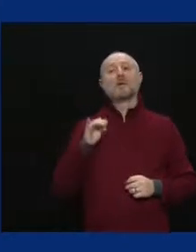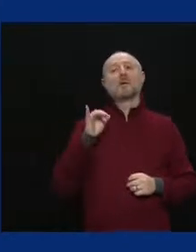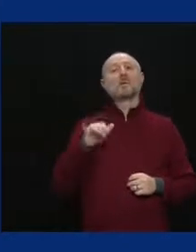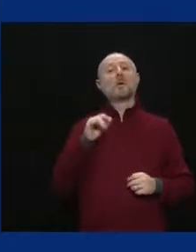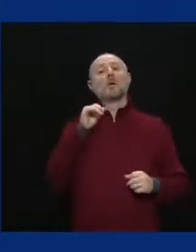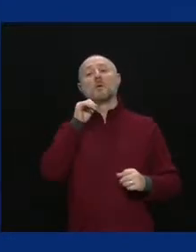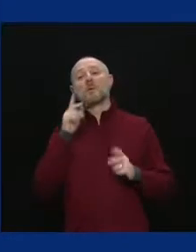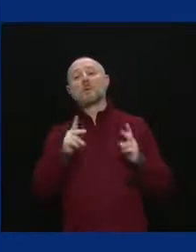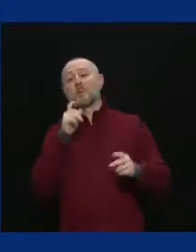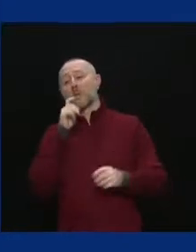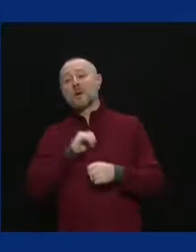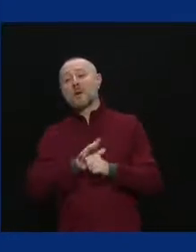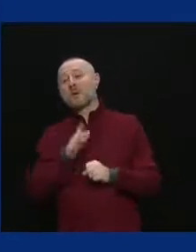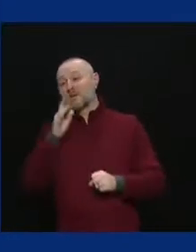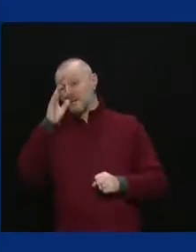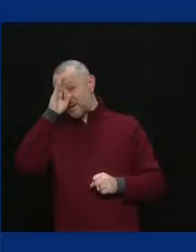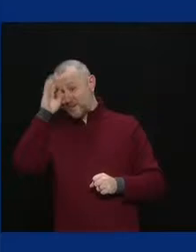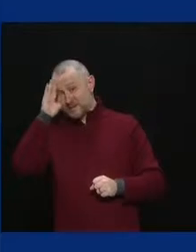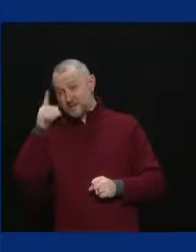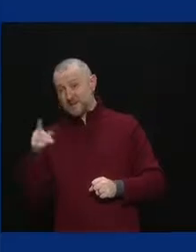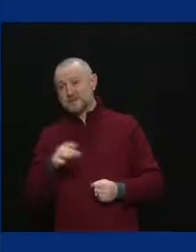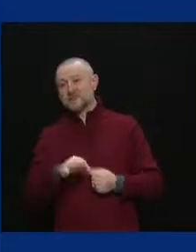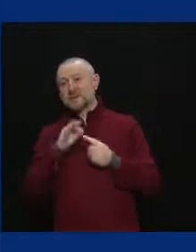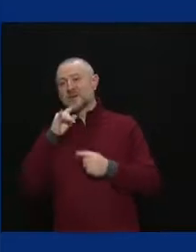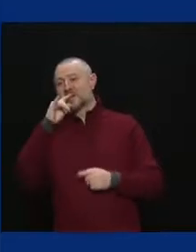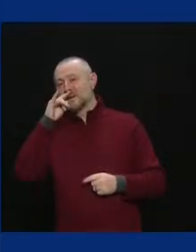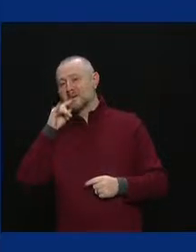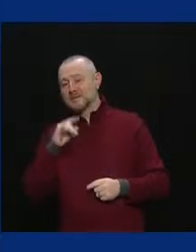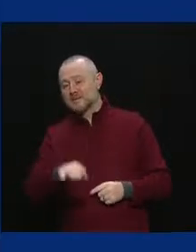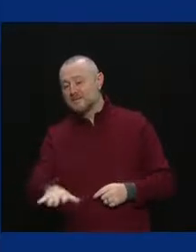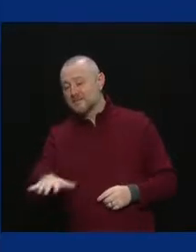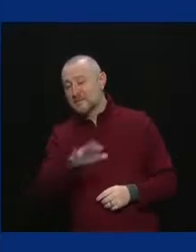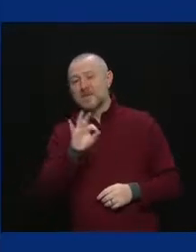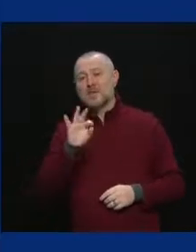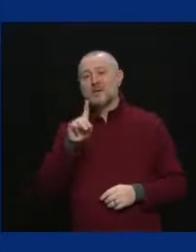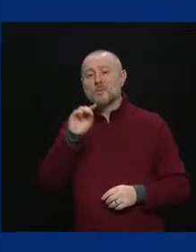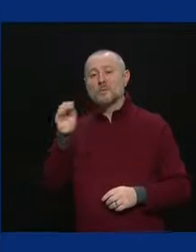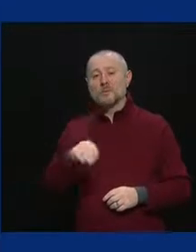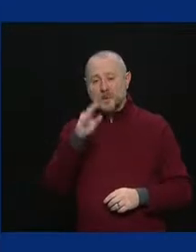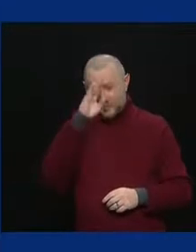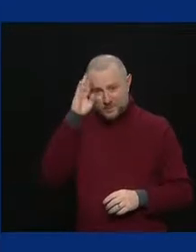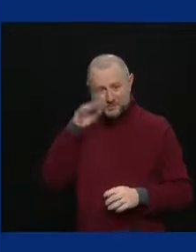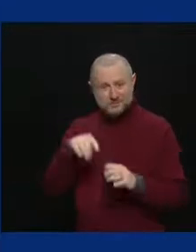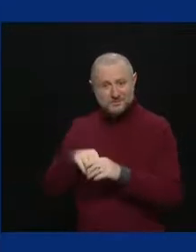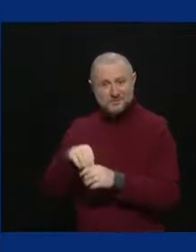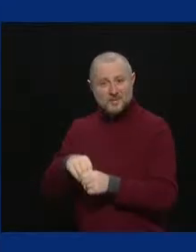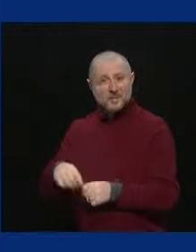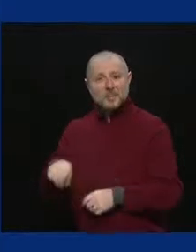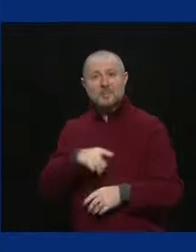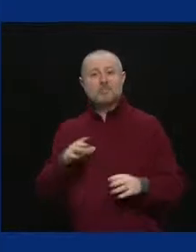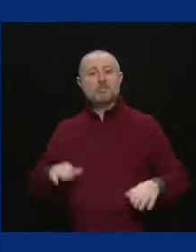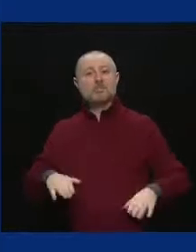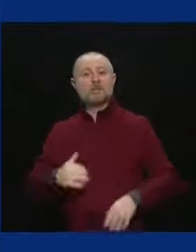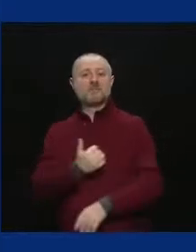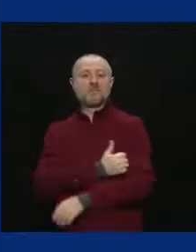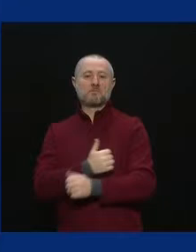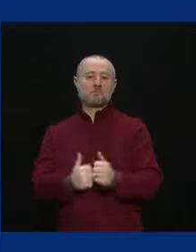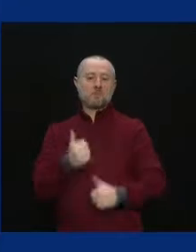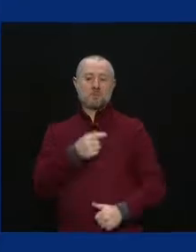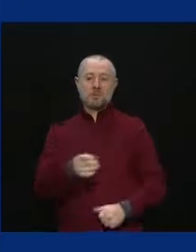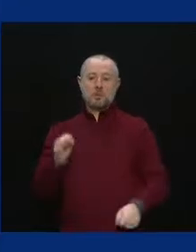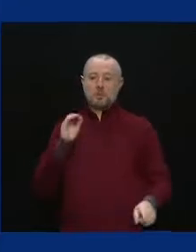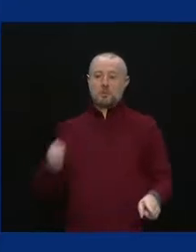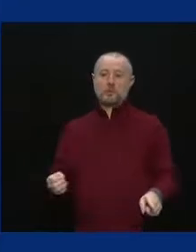with ones, particularly our kids. 91% of children hospitalized are children who are not vaccinated. And